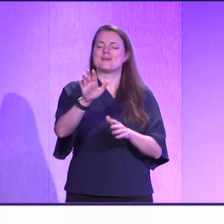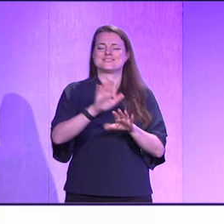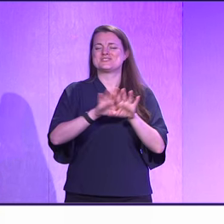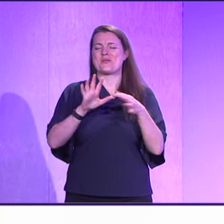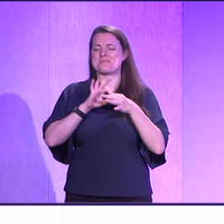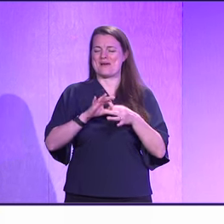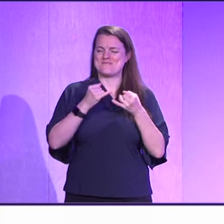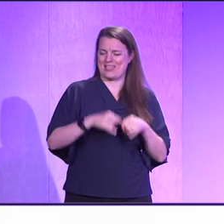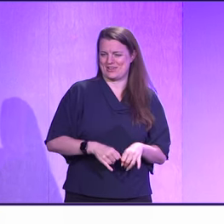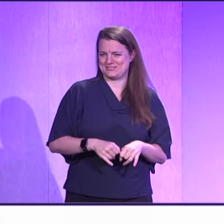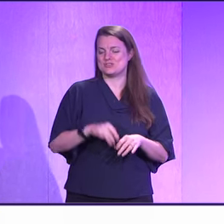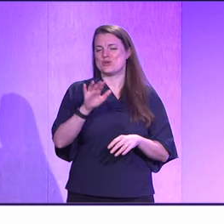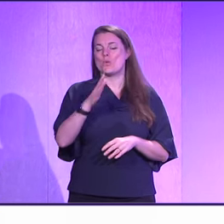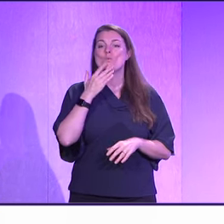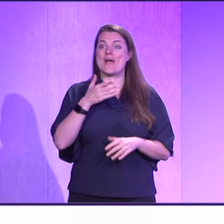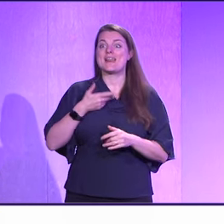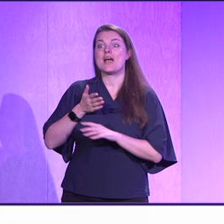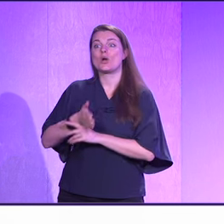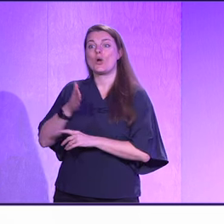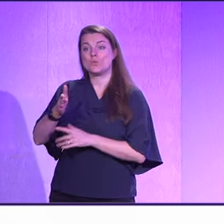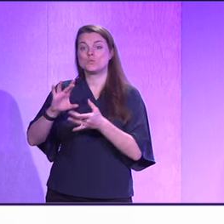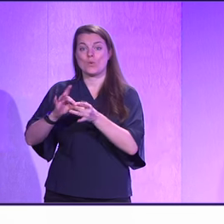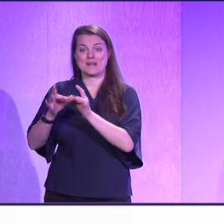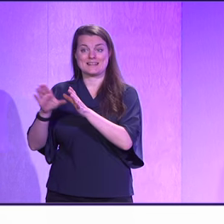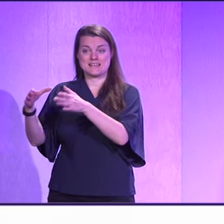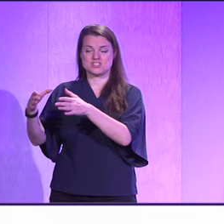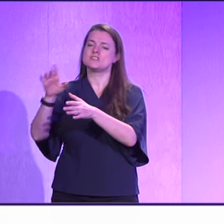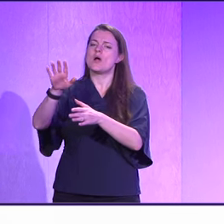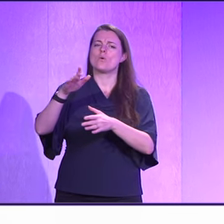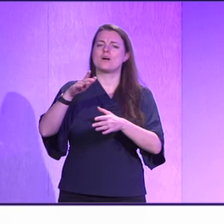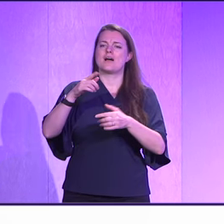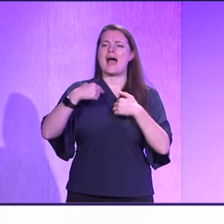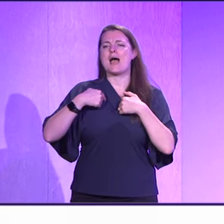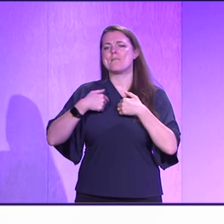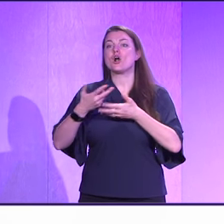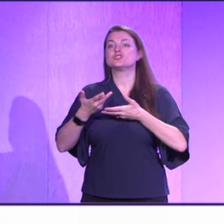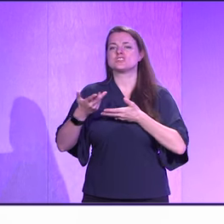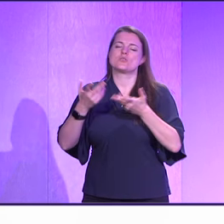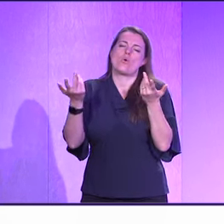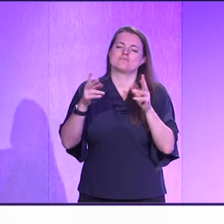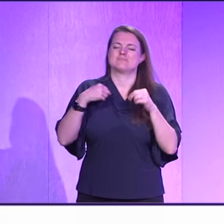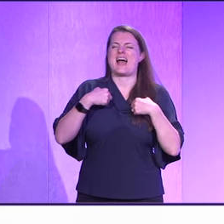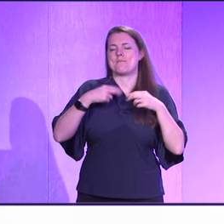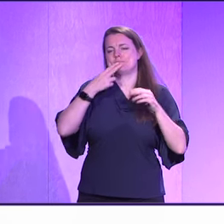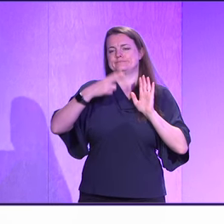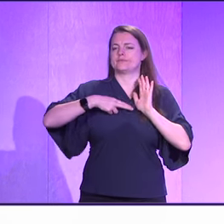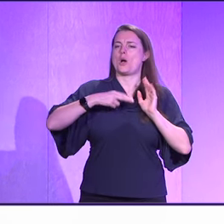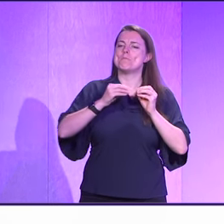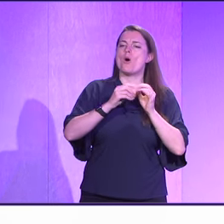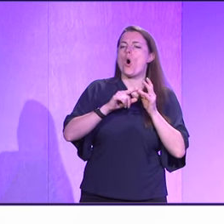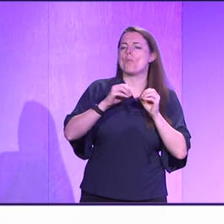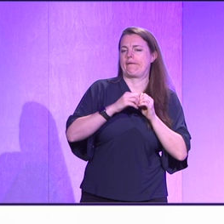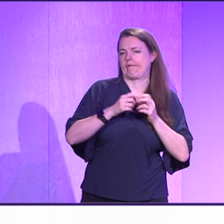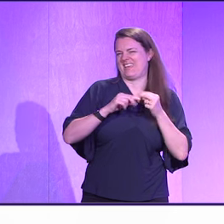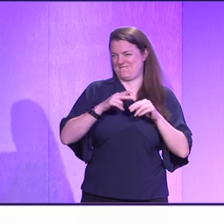failure. So when I go into organizations, right, I'm a consultant. I'm a Bob if you're a fan of the Office Space movie. So when I go